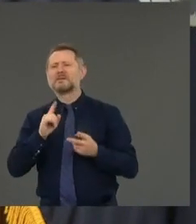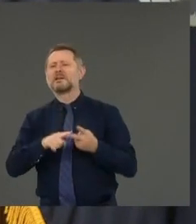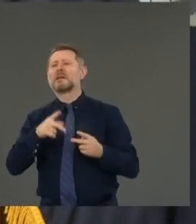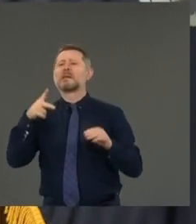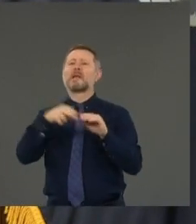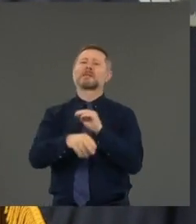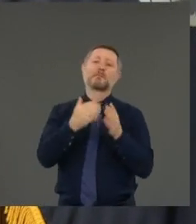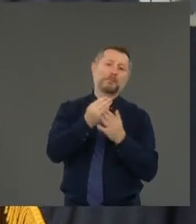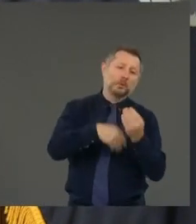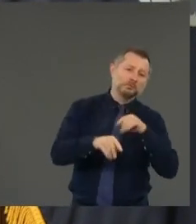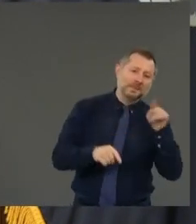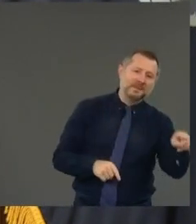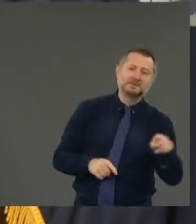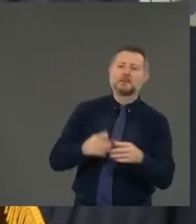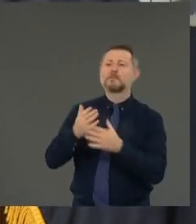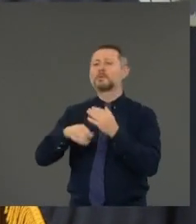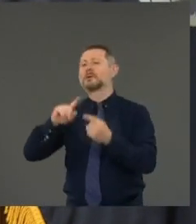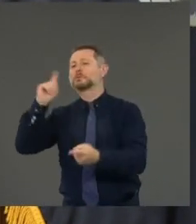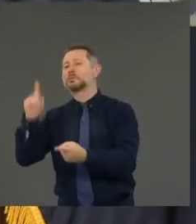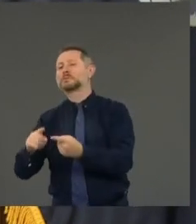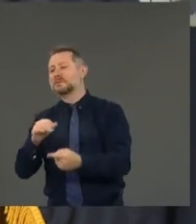reduce staff 20%,